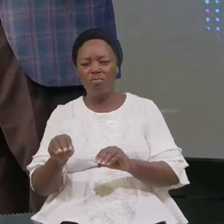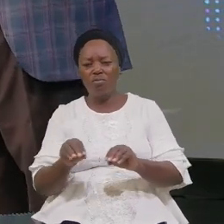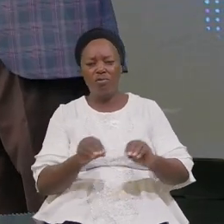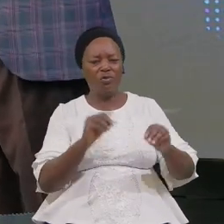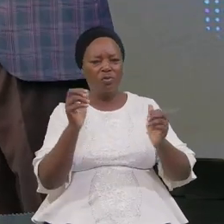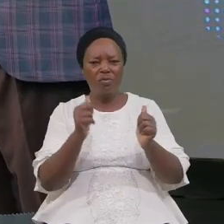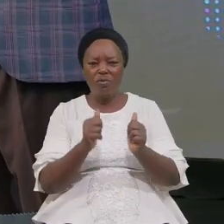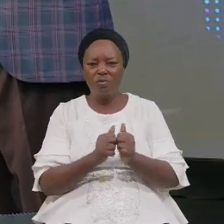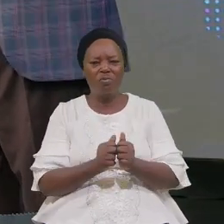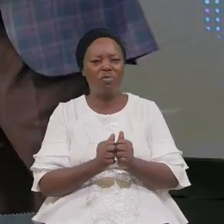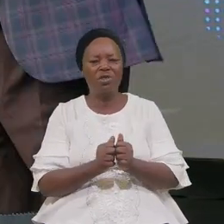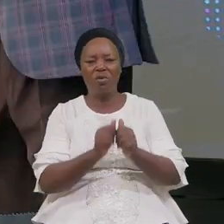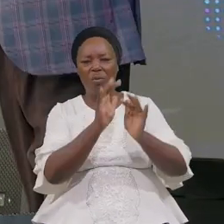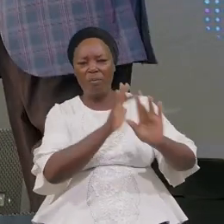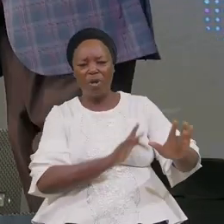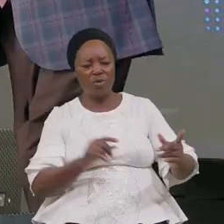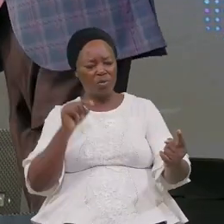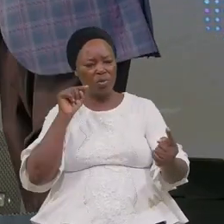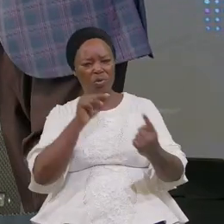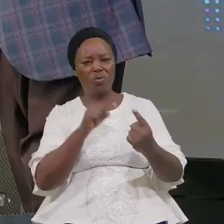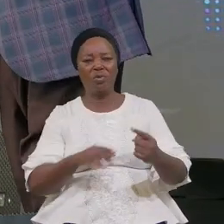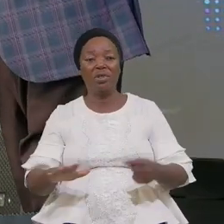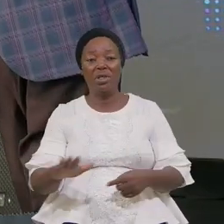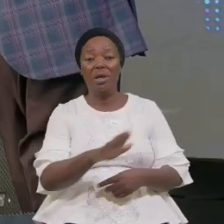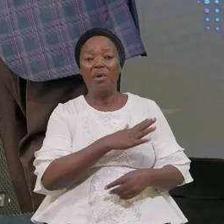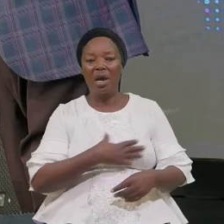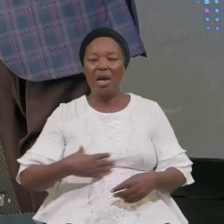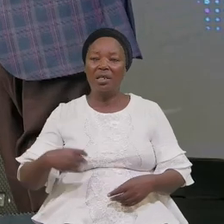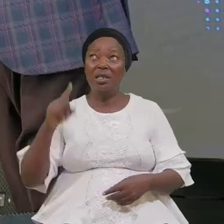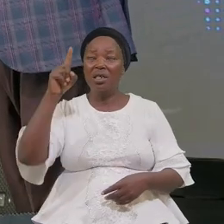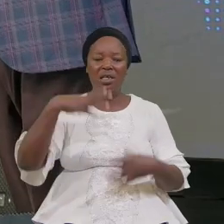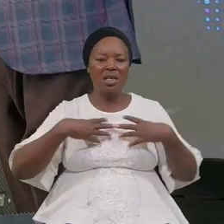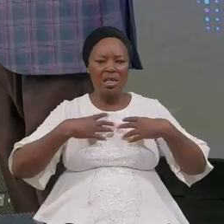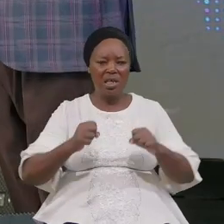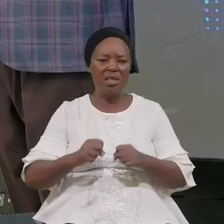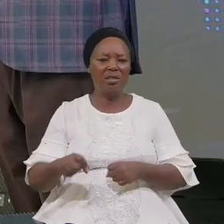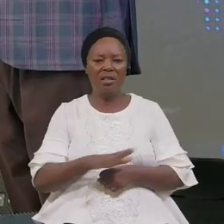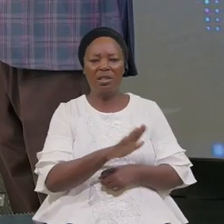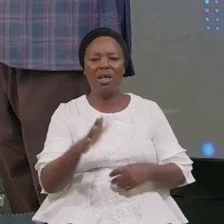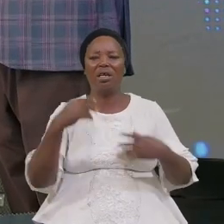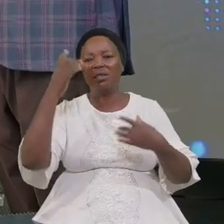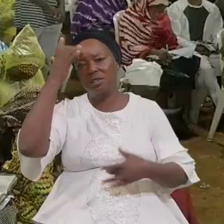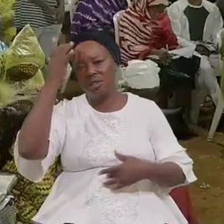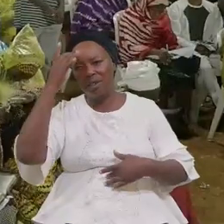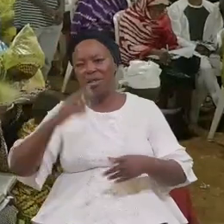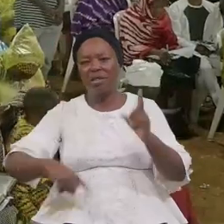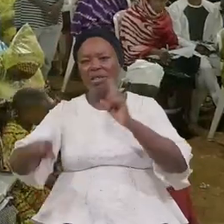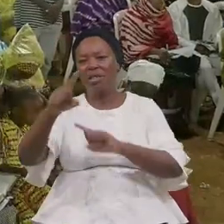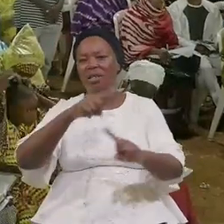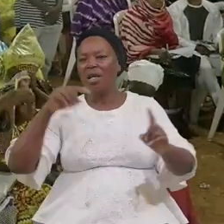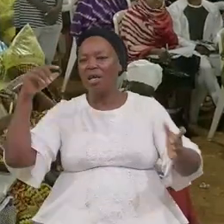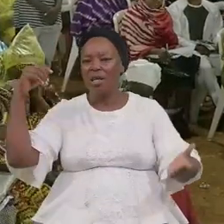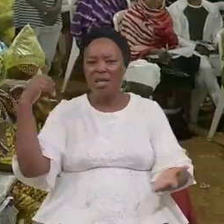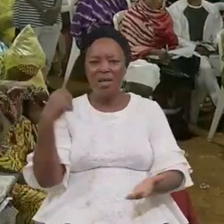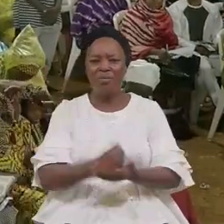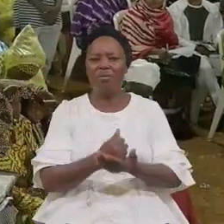compassion toward them, and he healed their sick. Amen.